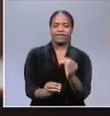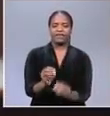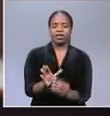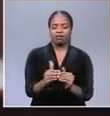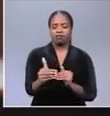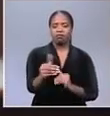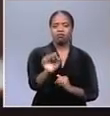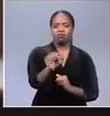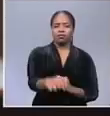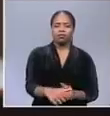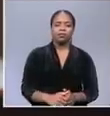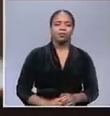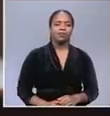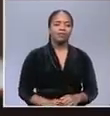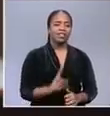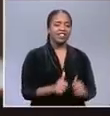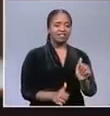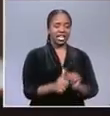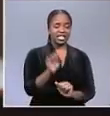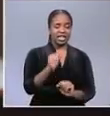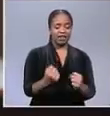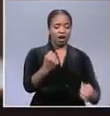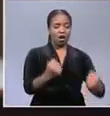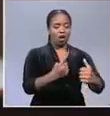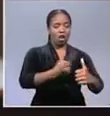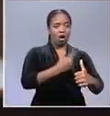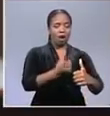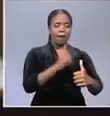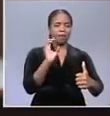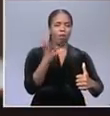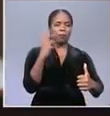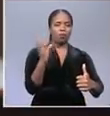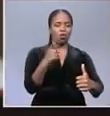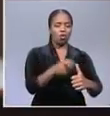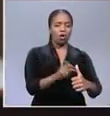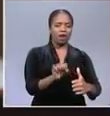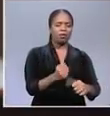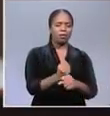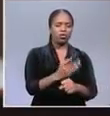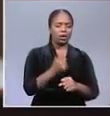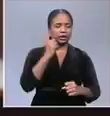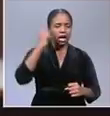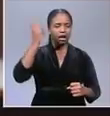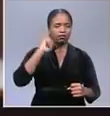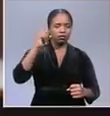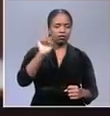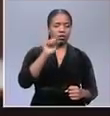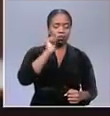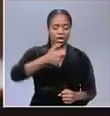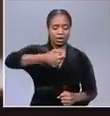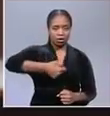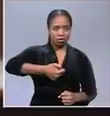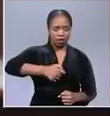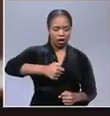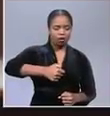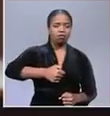situation. Firstly, if a vehicle already has an alarm, we'll make sure that it sounds when the key lock is tampered